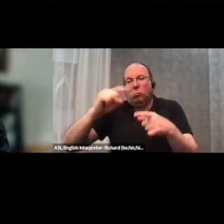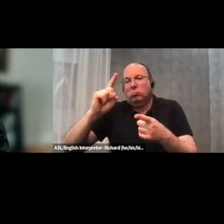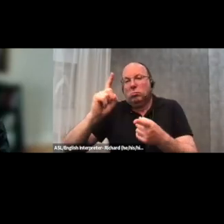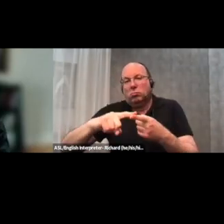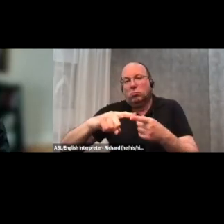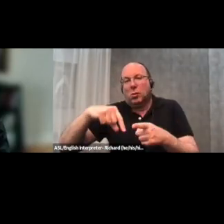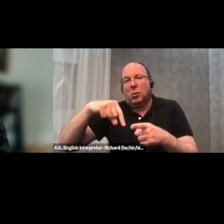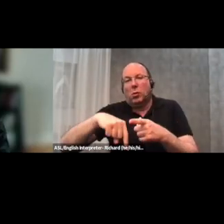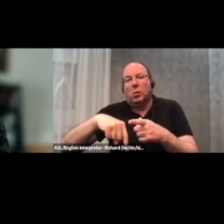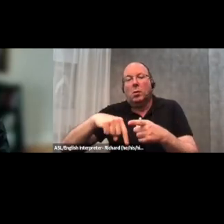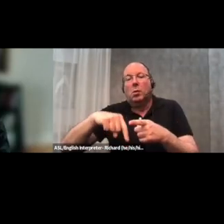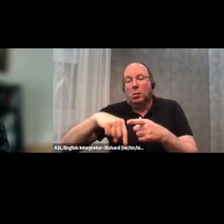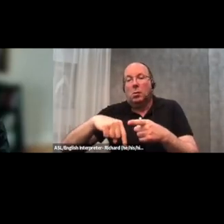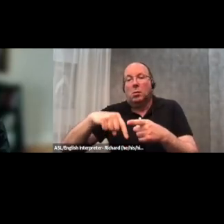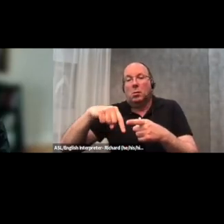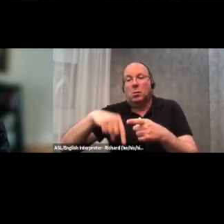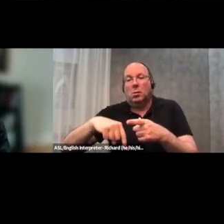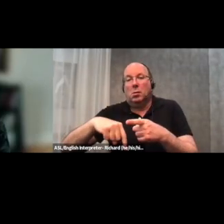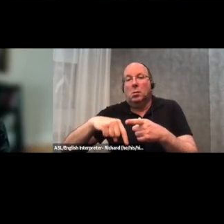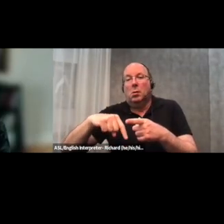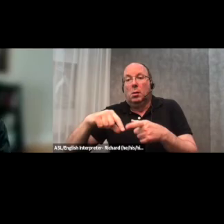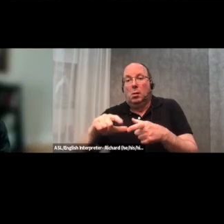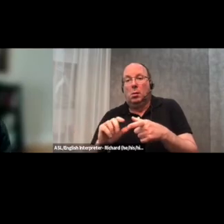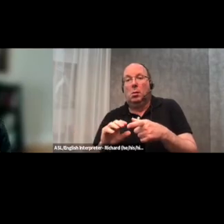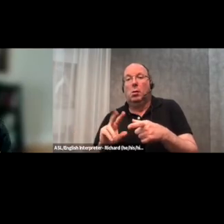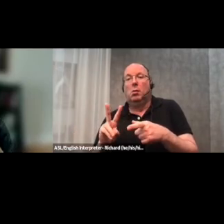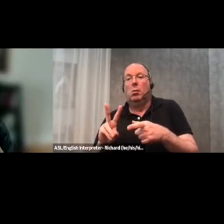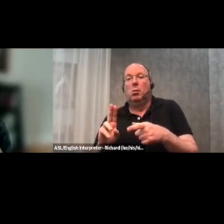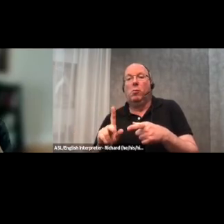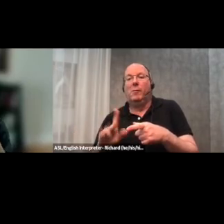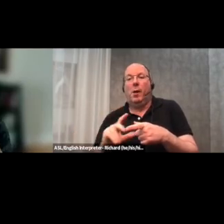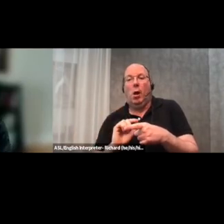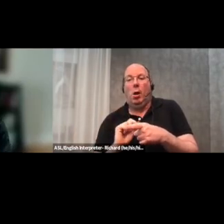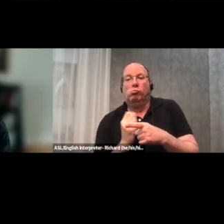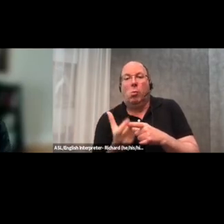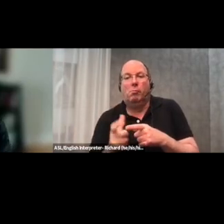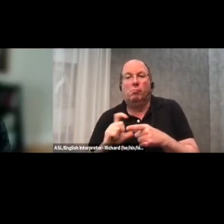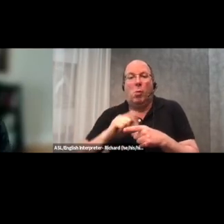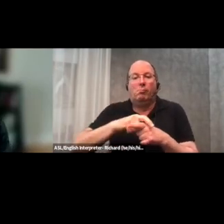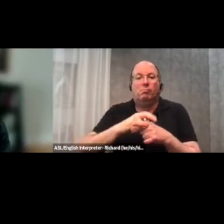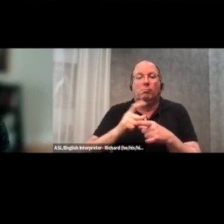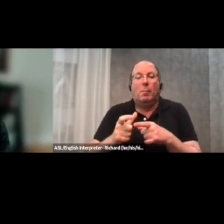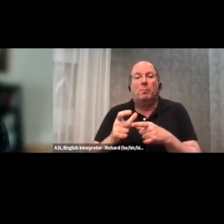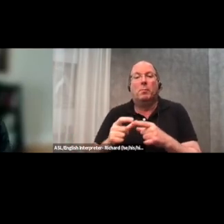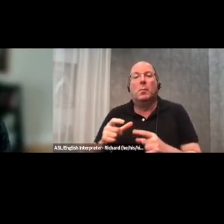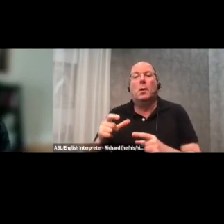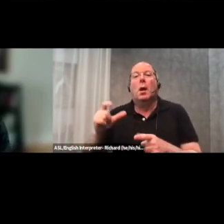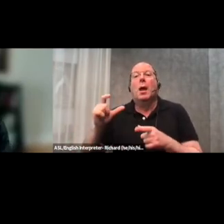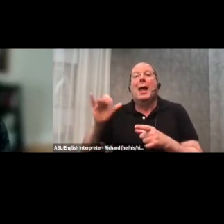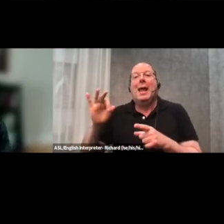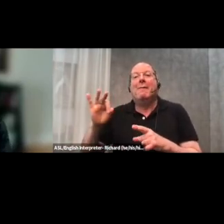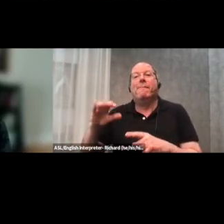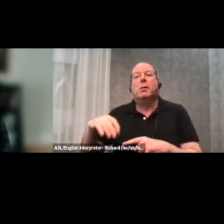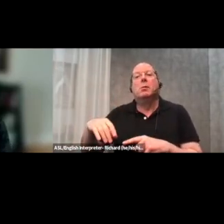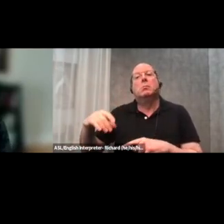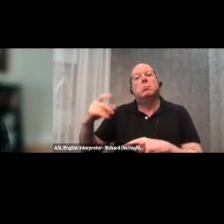we have the external ring sit on the outside of the vulva. When we insert a penis or toy, we just want to